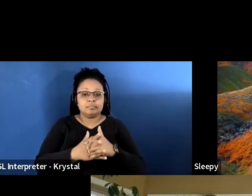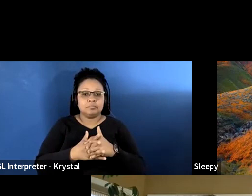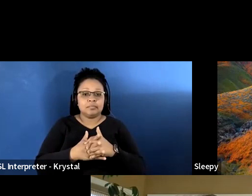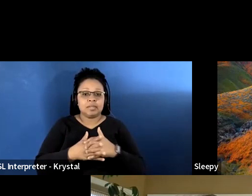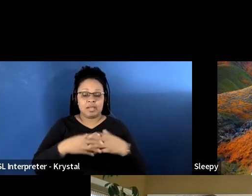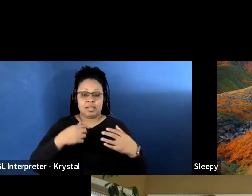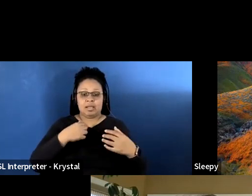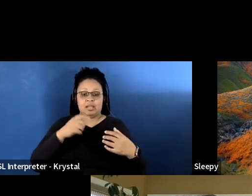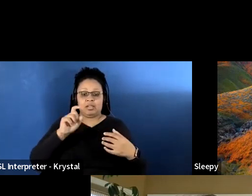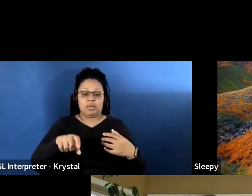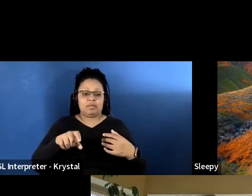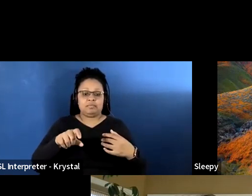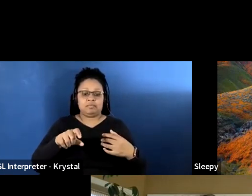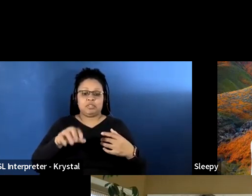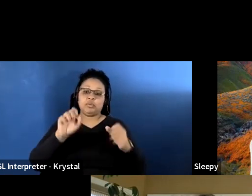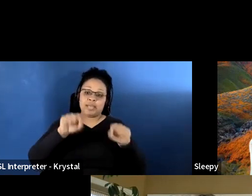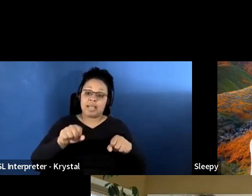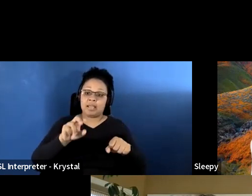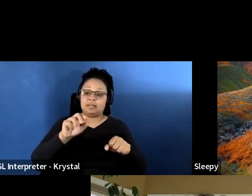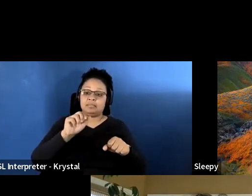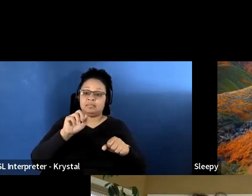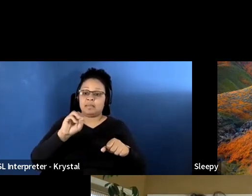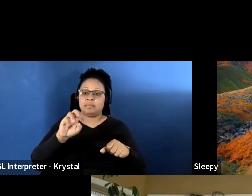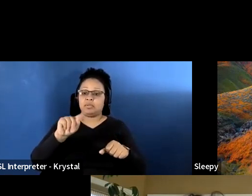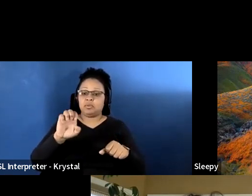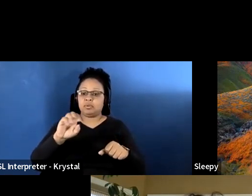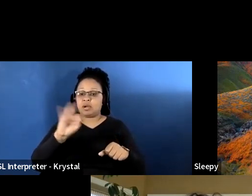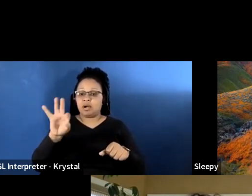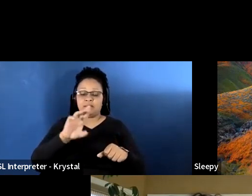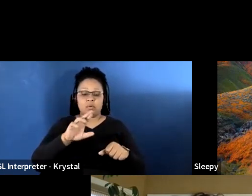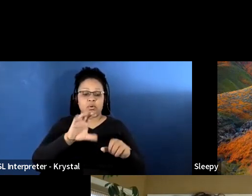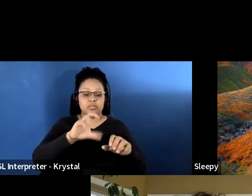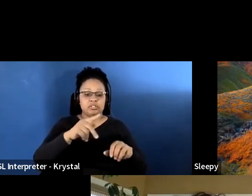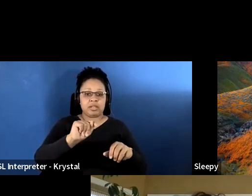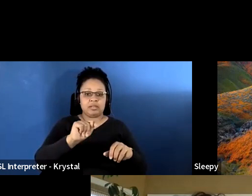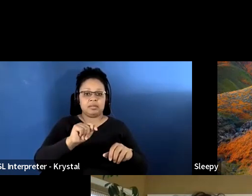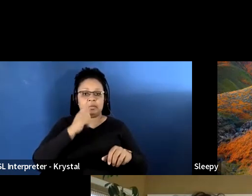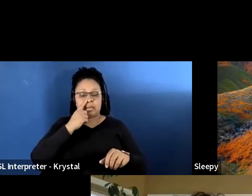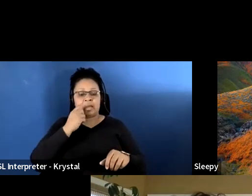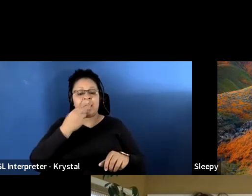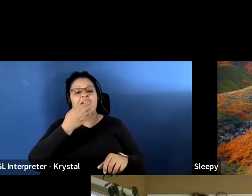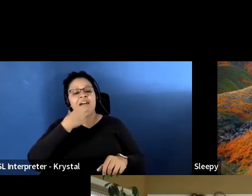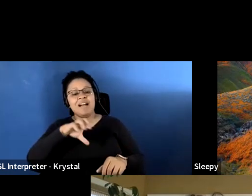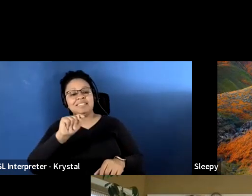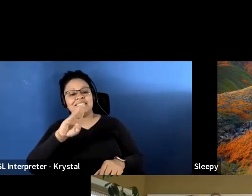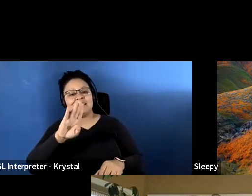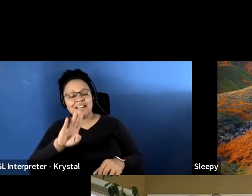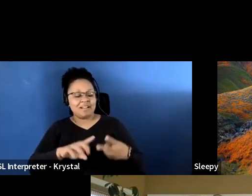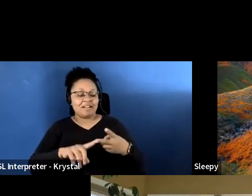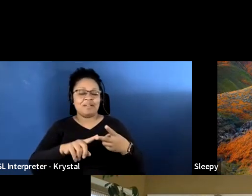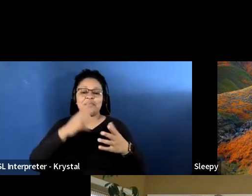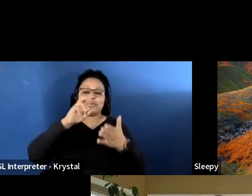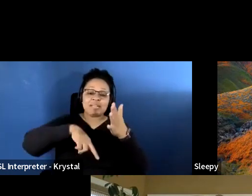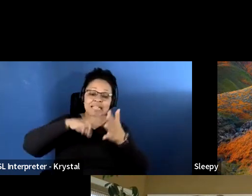is unmute yourself or type it in the chat. Ooh, I love reading. It relaxes me. Hot tub, yes. Definitely